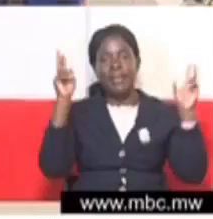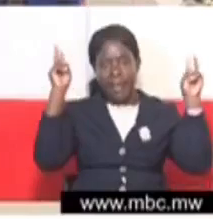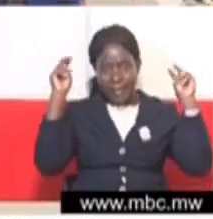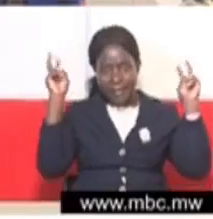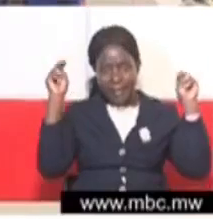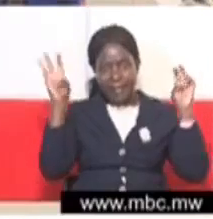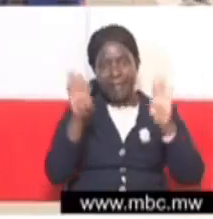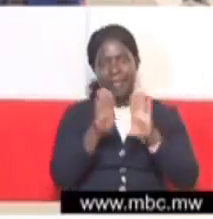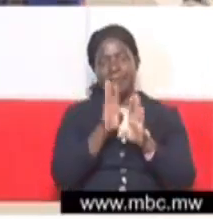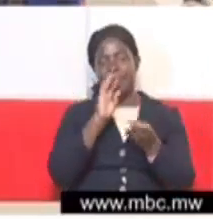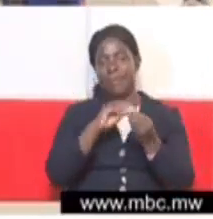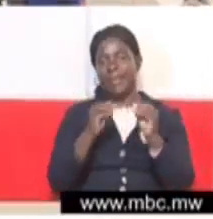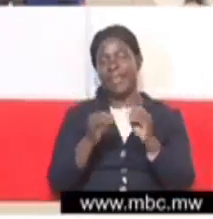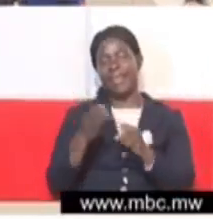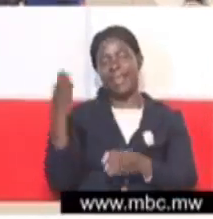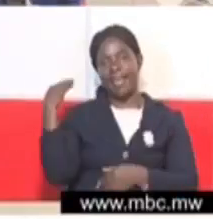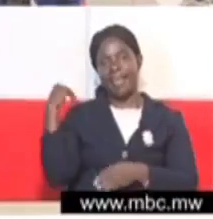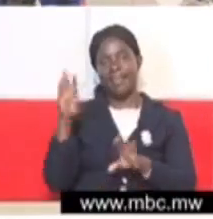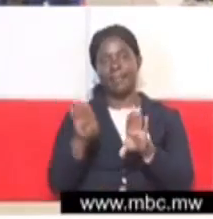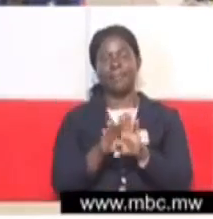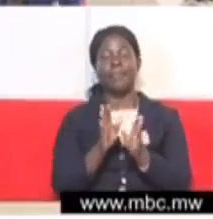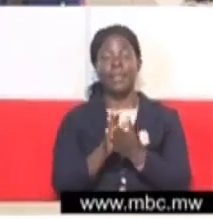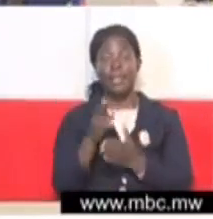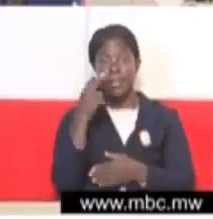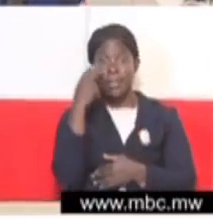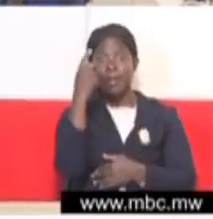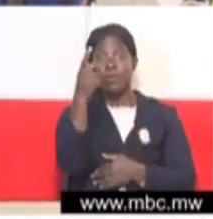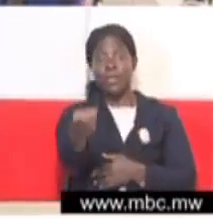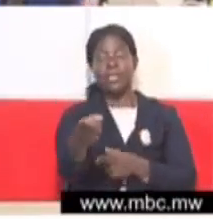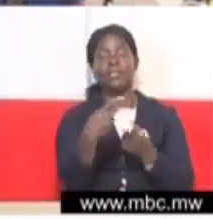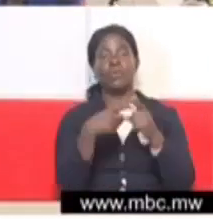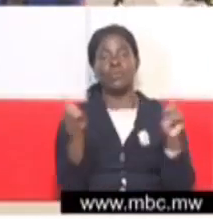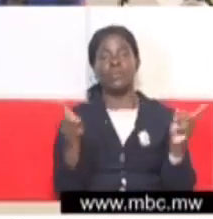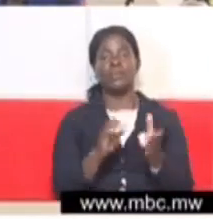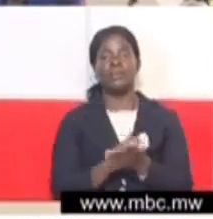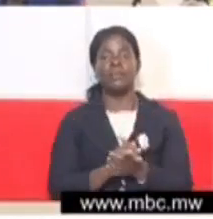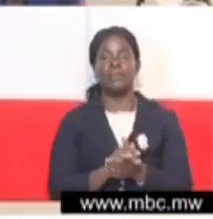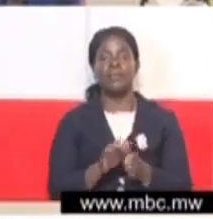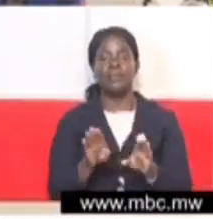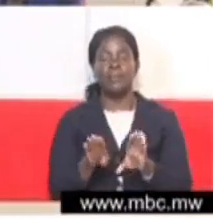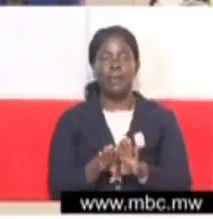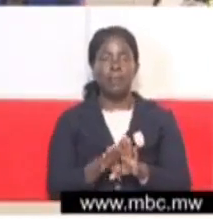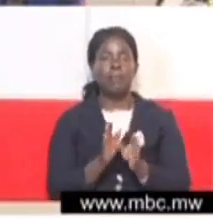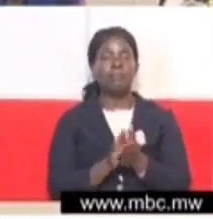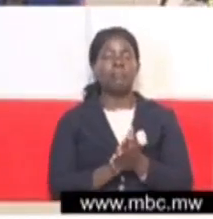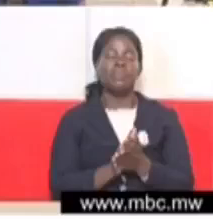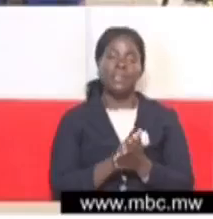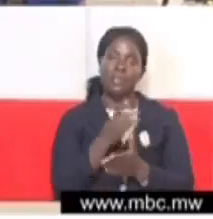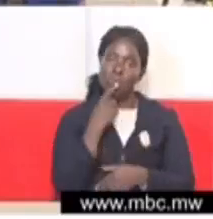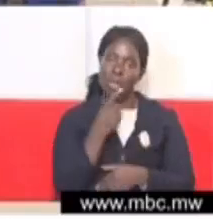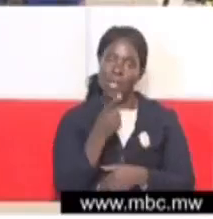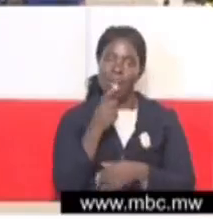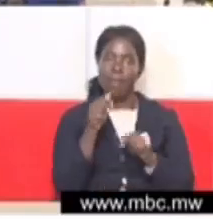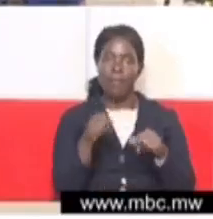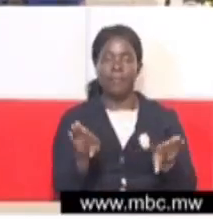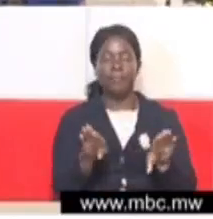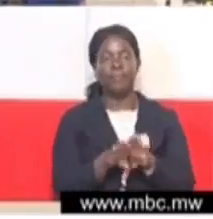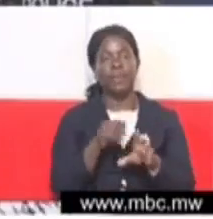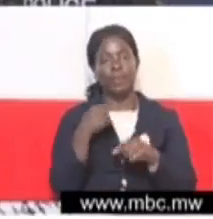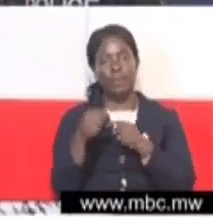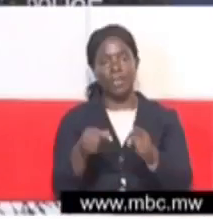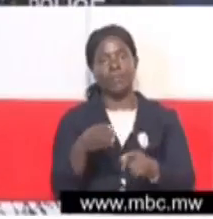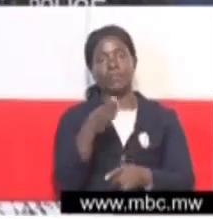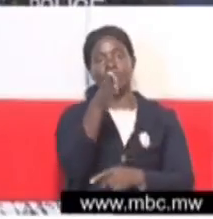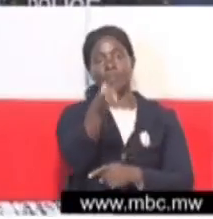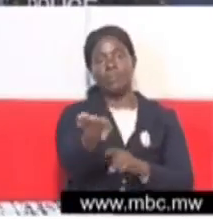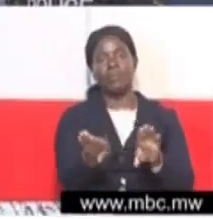happened already is an indication that that which we are talking about moving forward